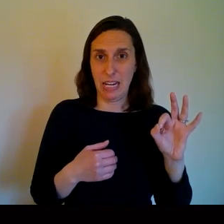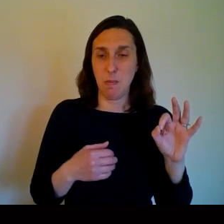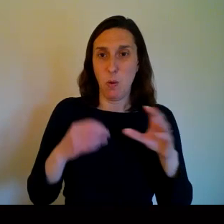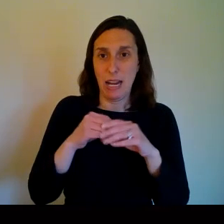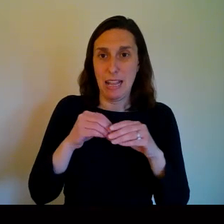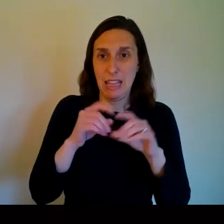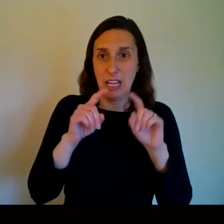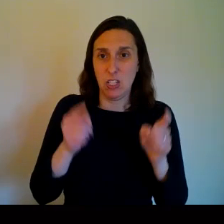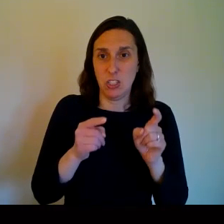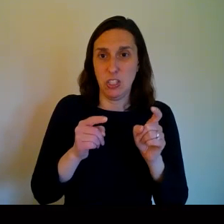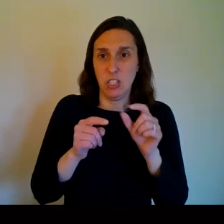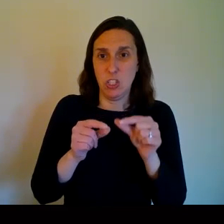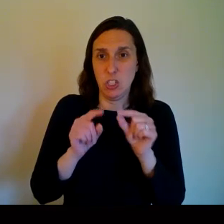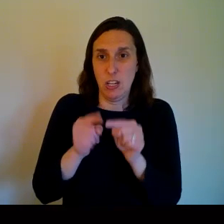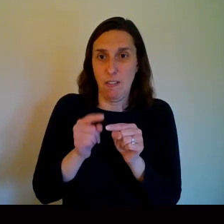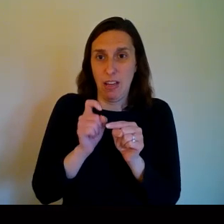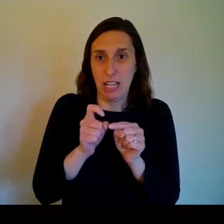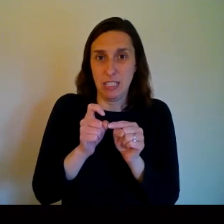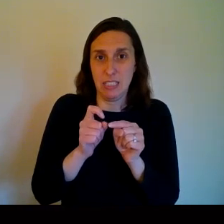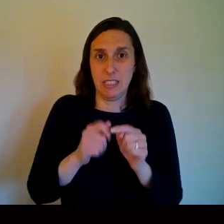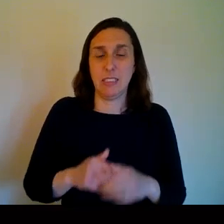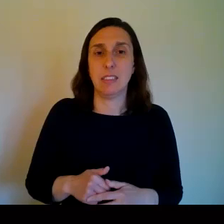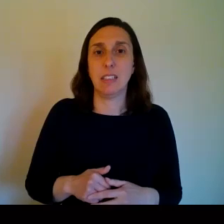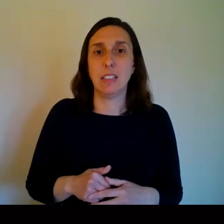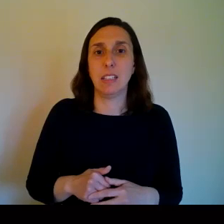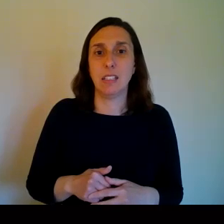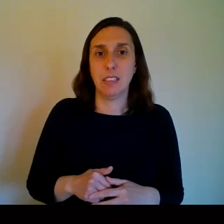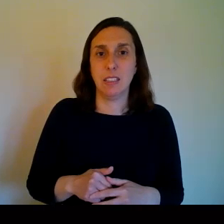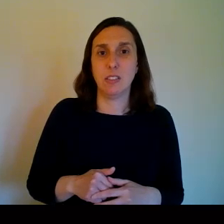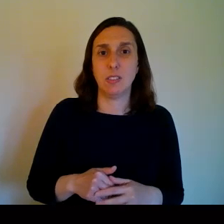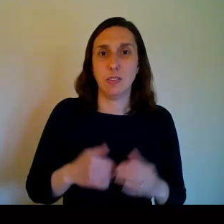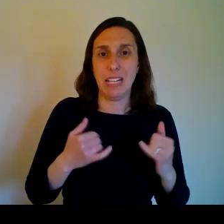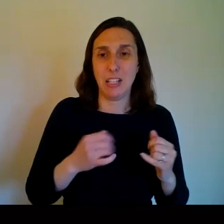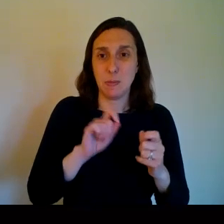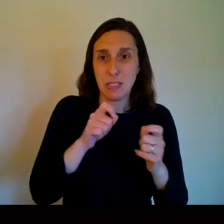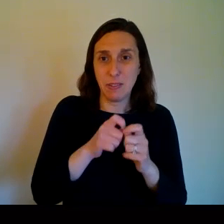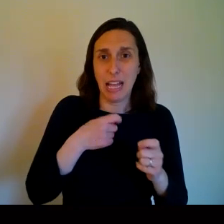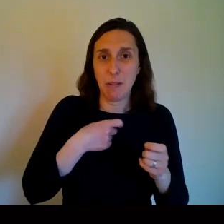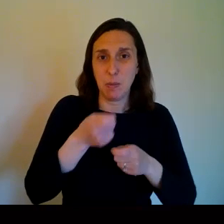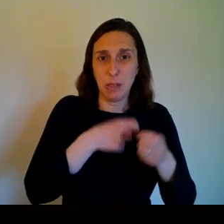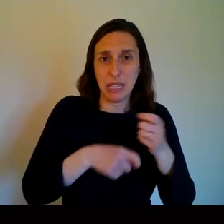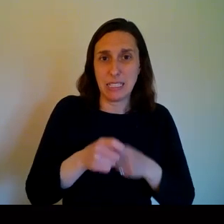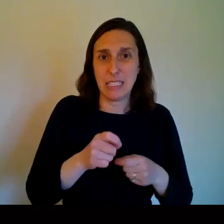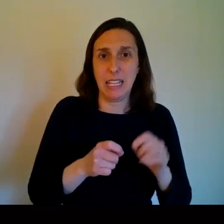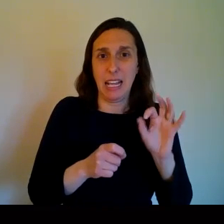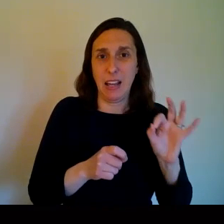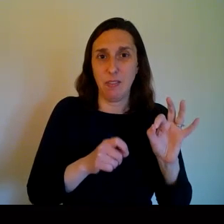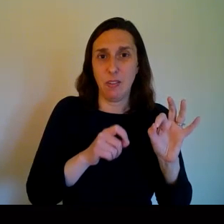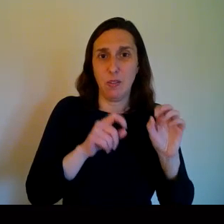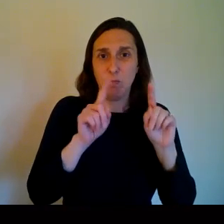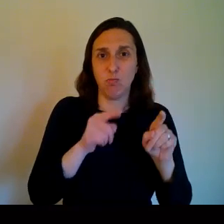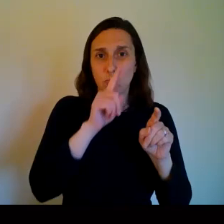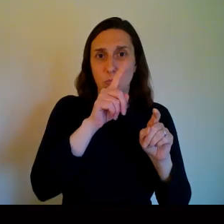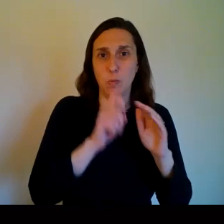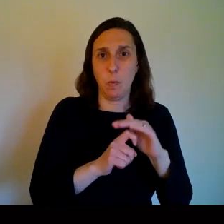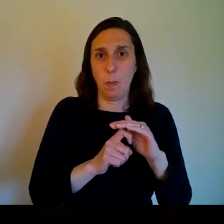Specifically, in f, I'm replacing 1 over x, because that's what g of x equals, right? This equal sign says wherever